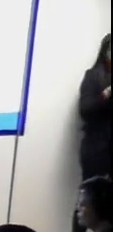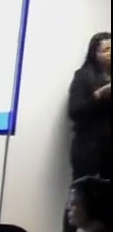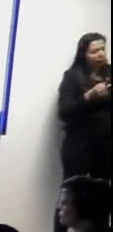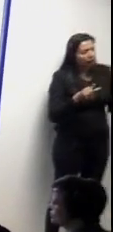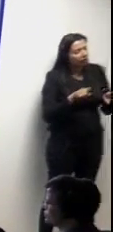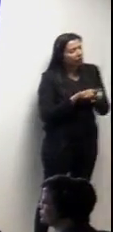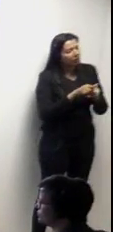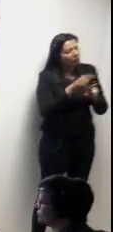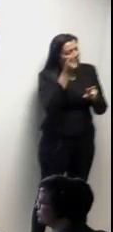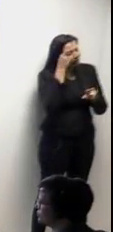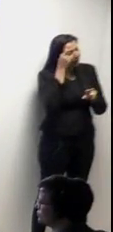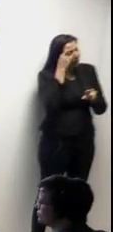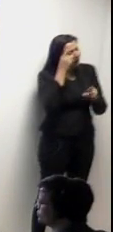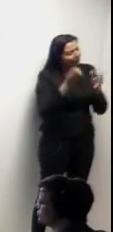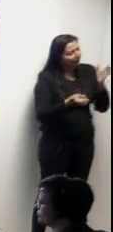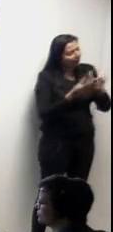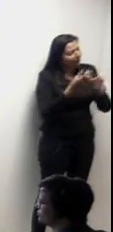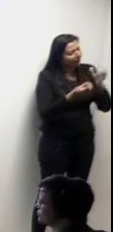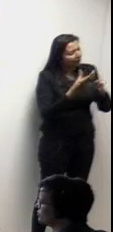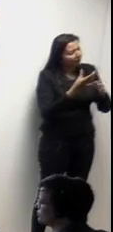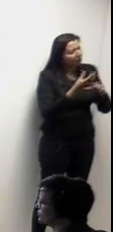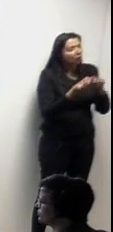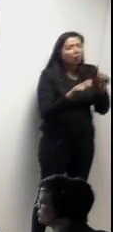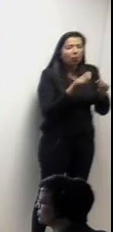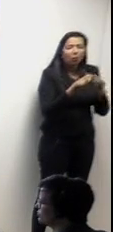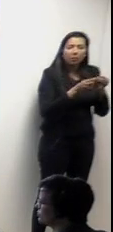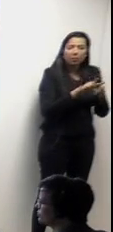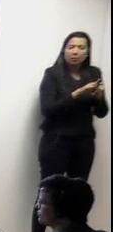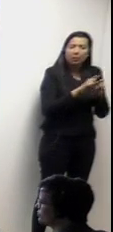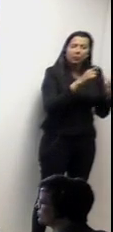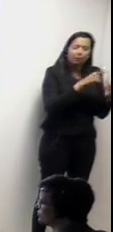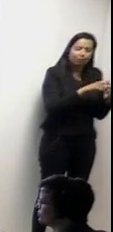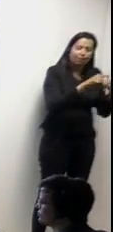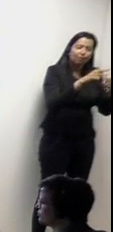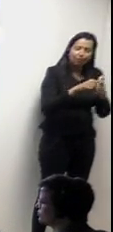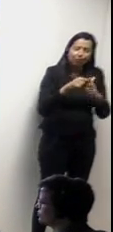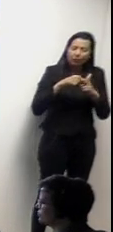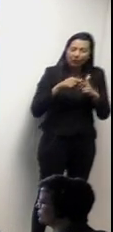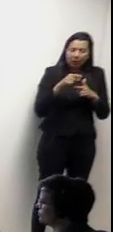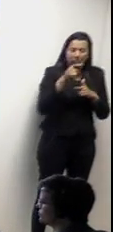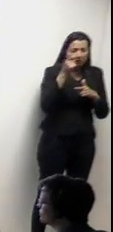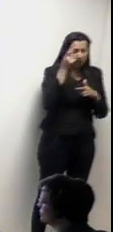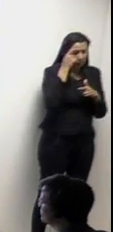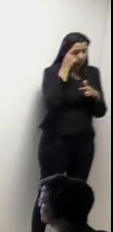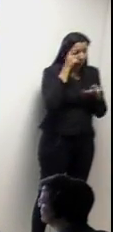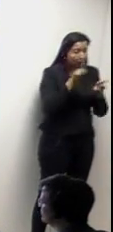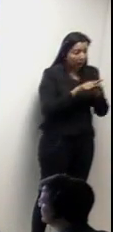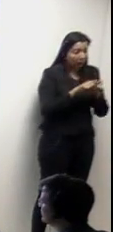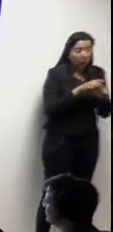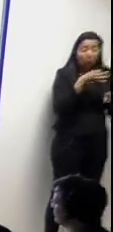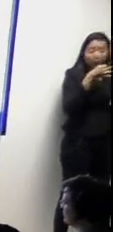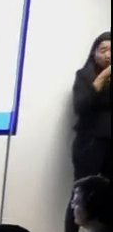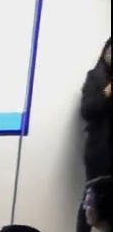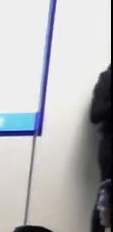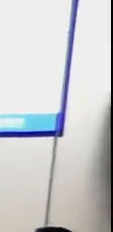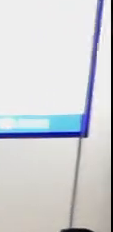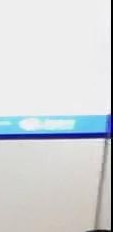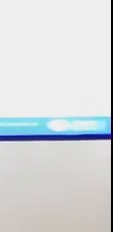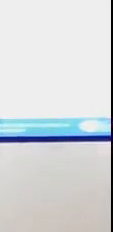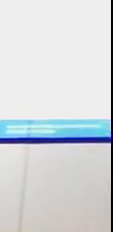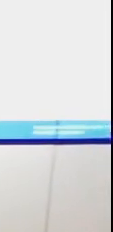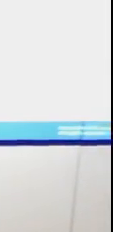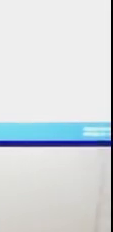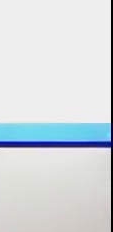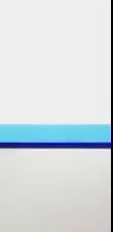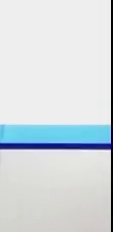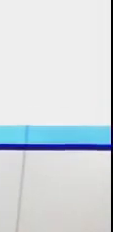understanding of how that system works that everyone can understand and agree to. So my understanding might be